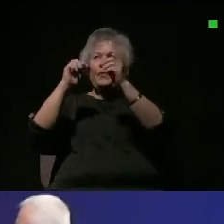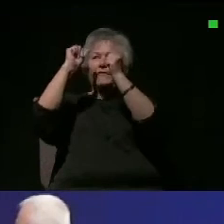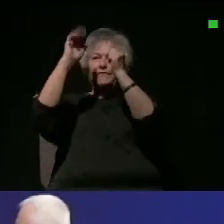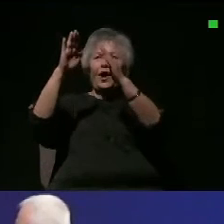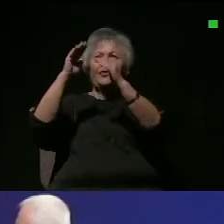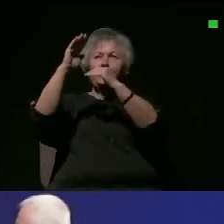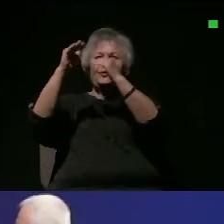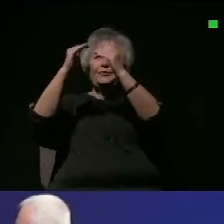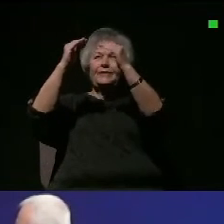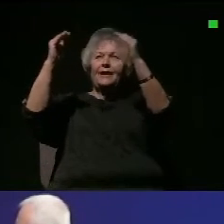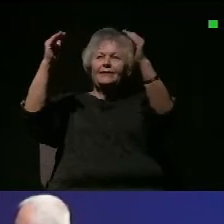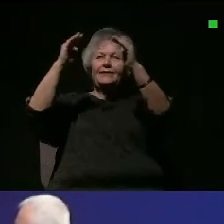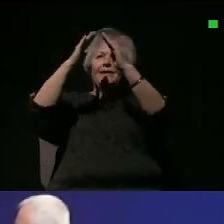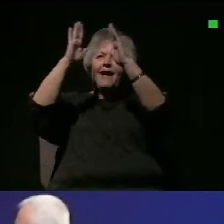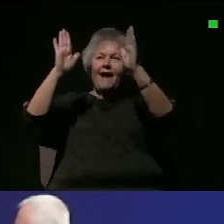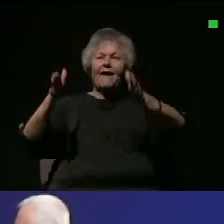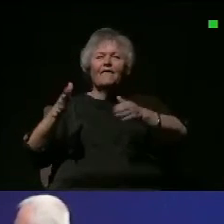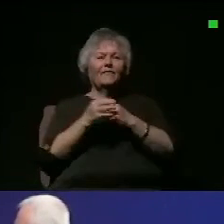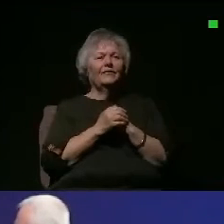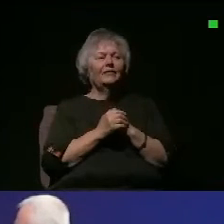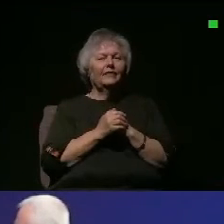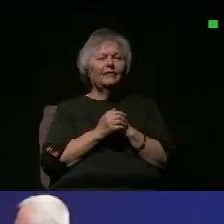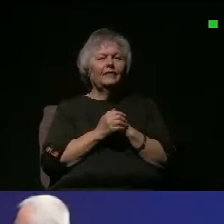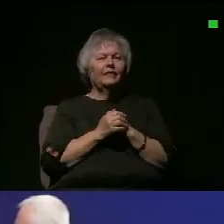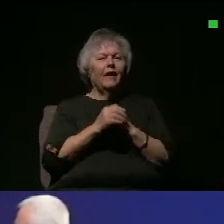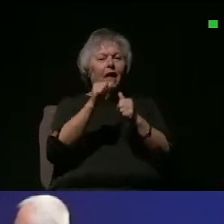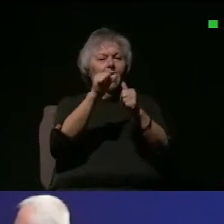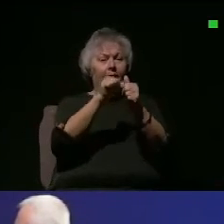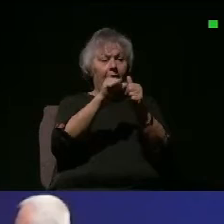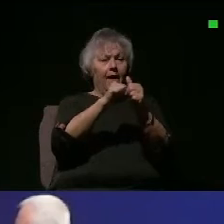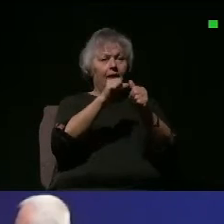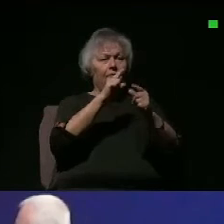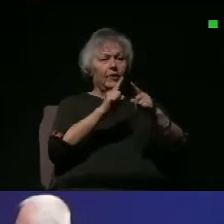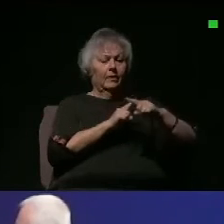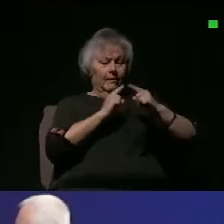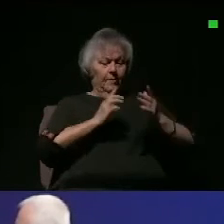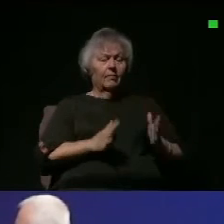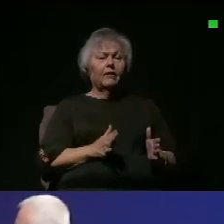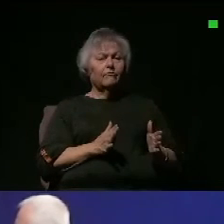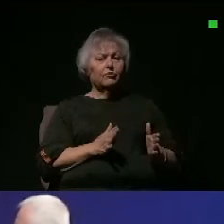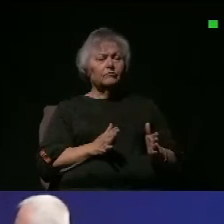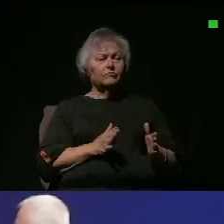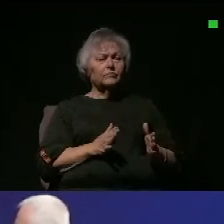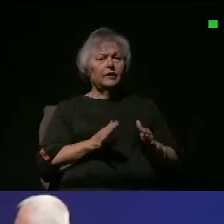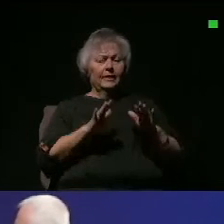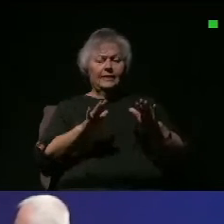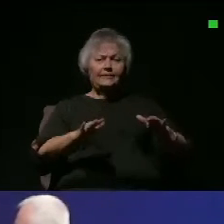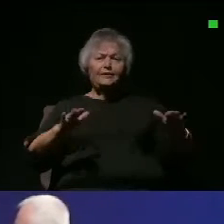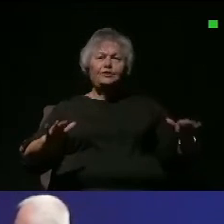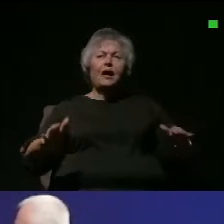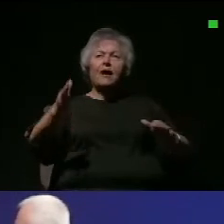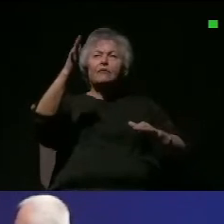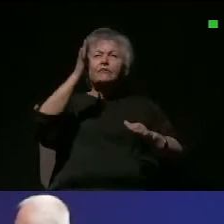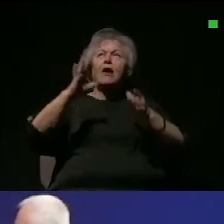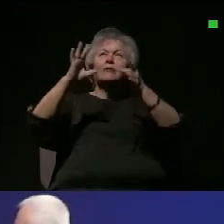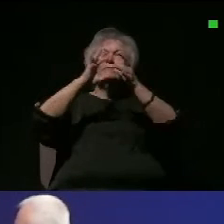Son. Every believer is part of the body of Christ, which is his bride. Every believer is a child of God and a fellow